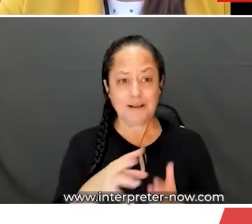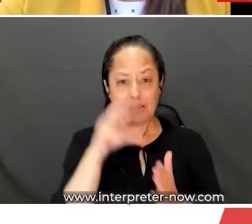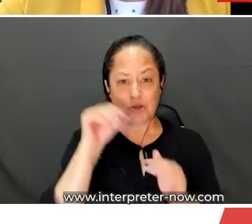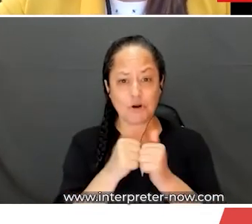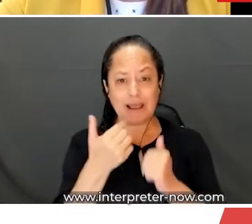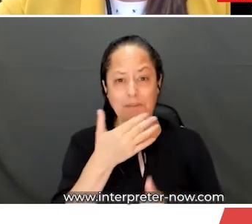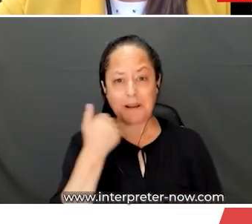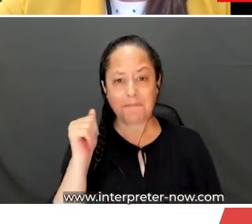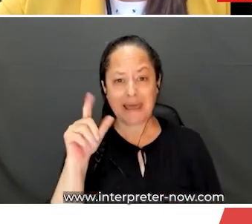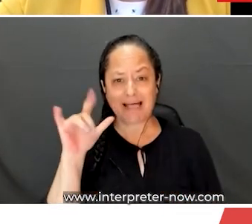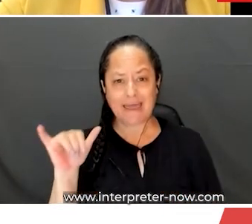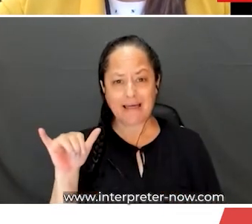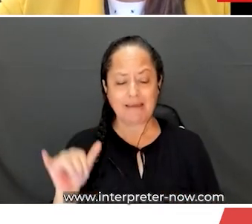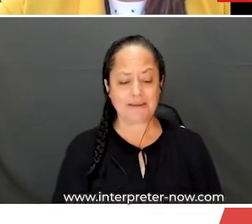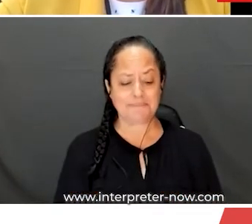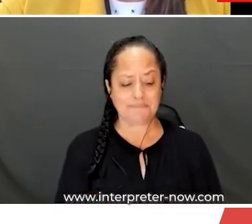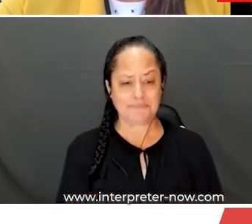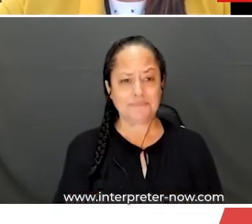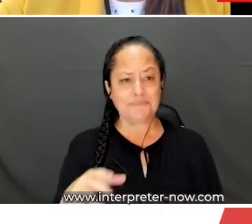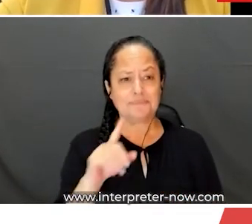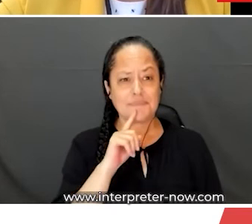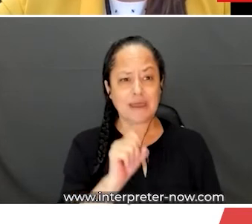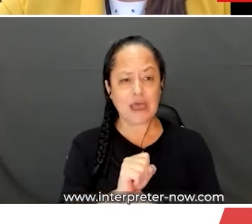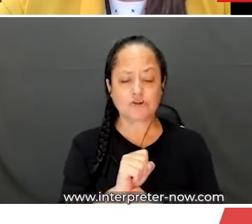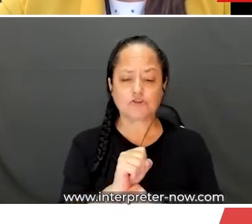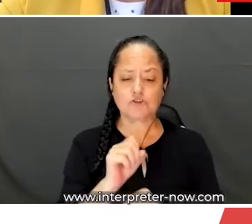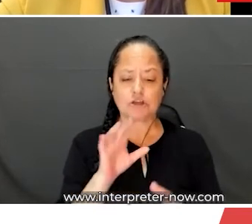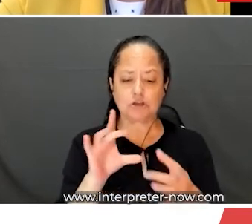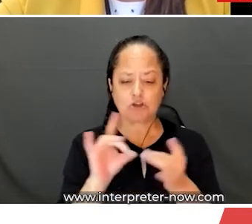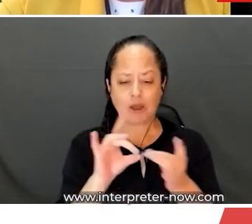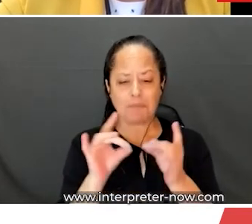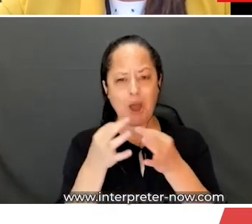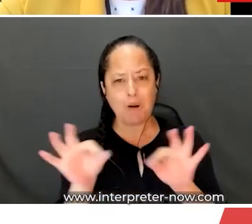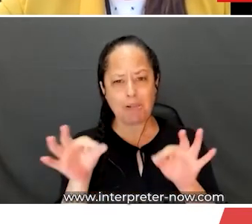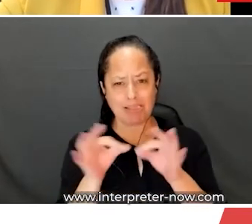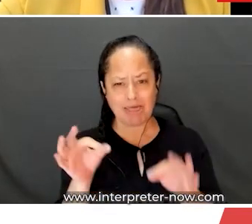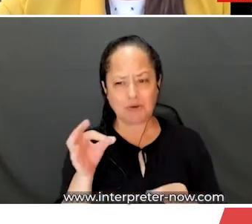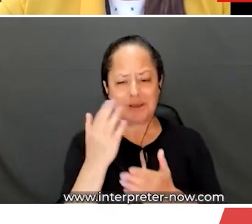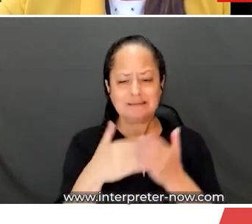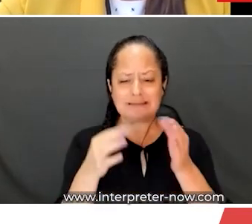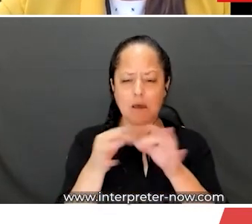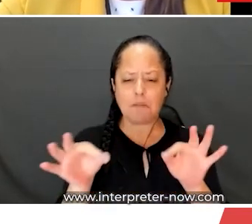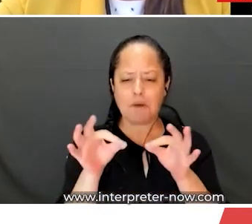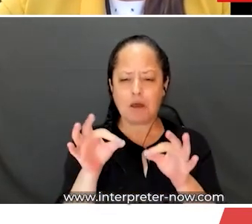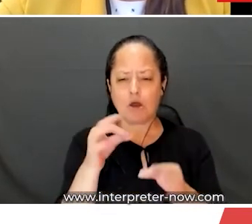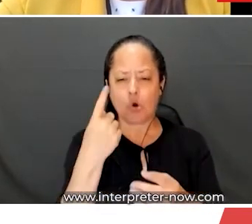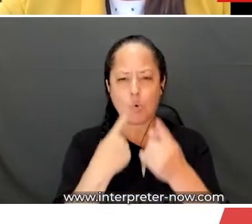better ally as well. And I actually do talk about language in there for those of you. I know there were a couple of questions about wanting to know more.